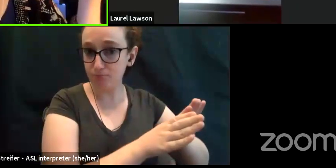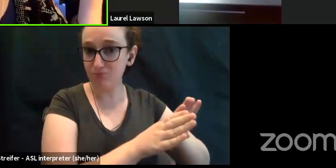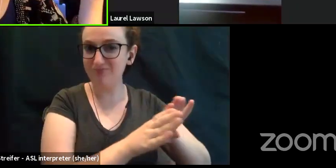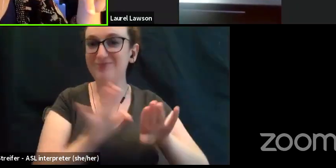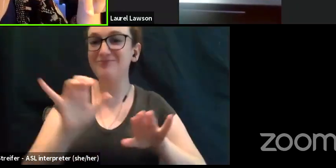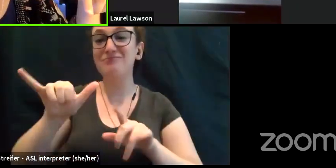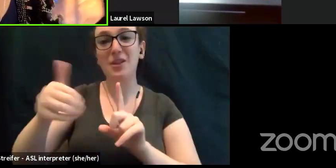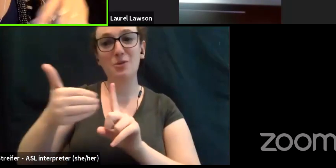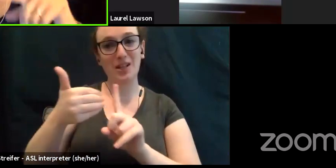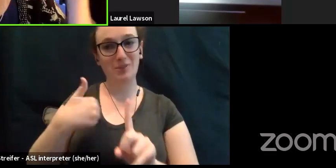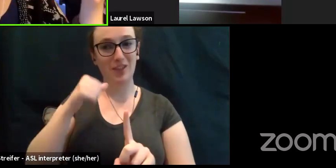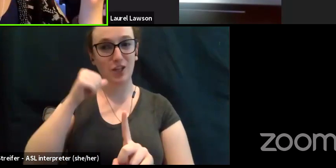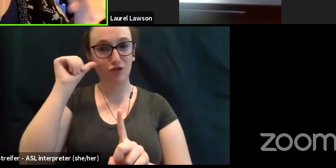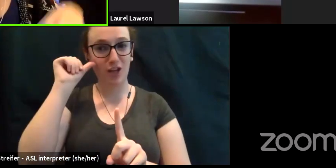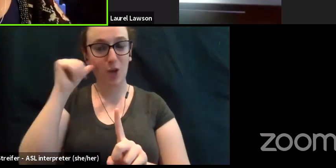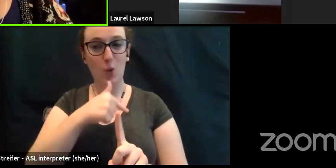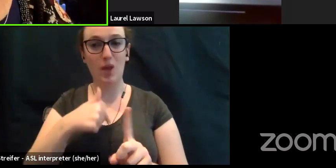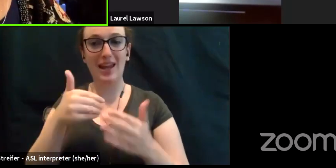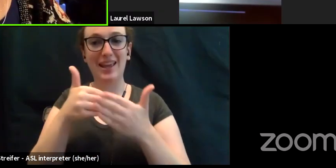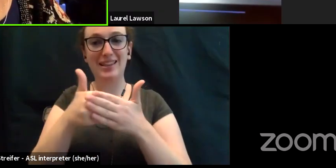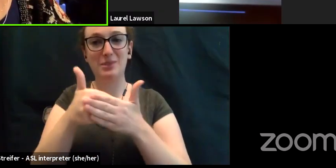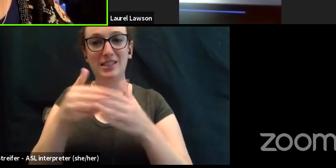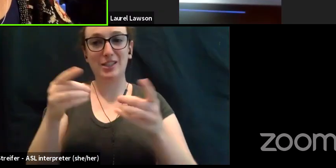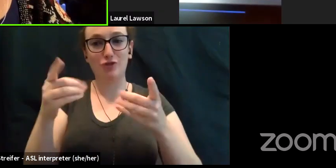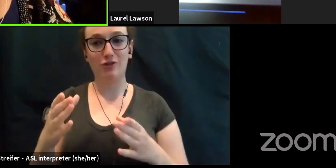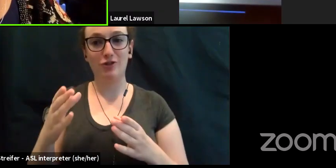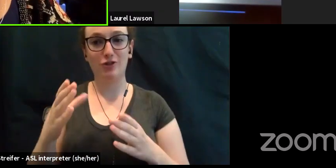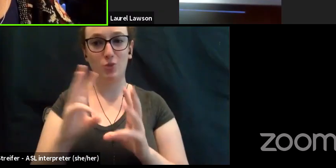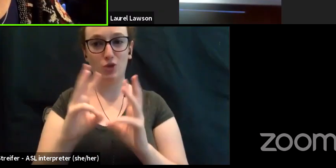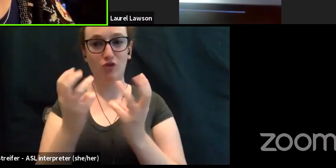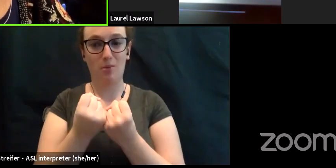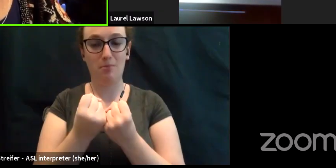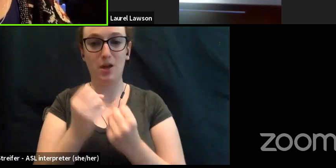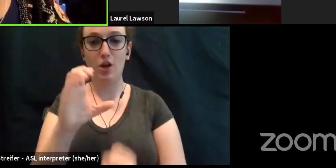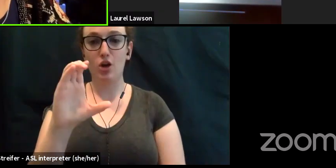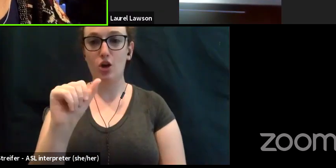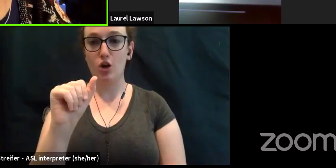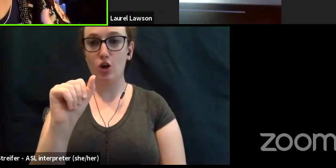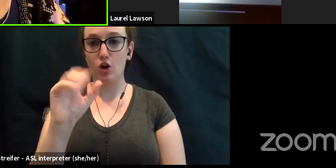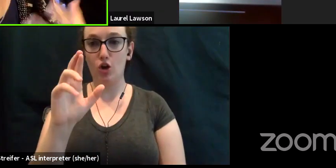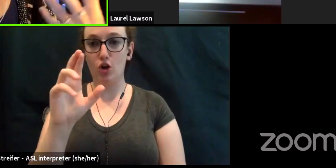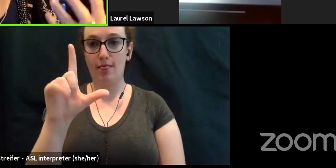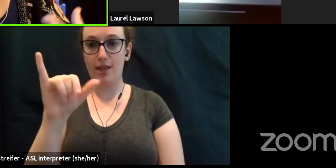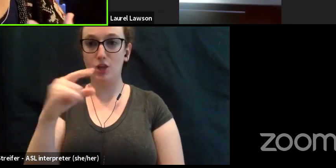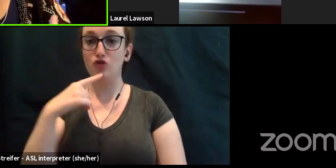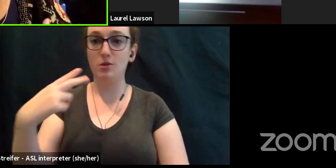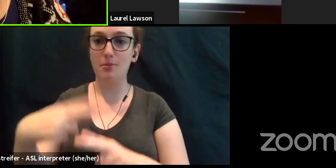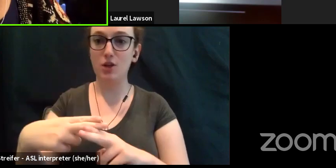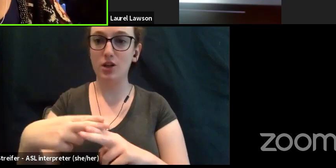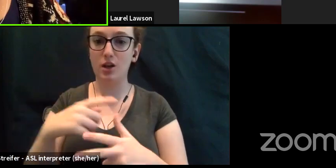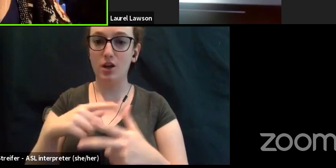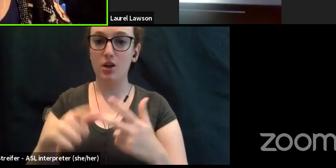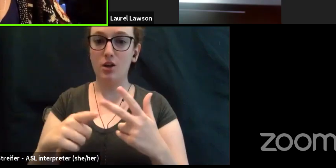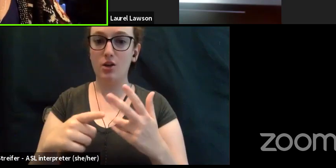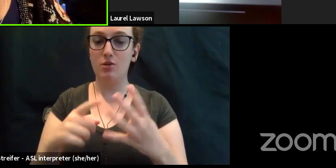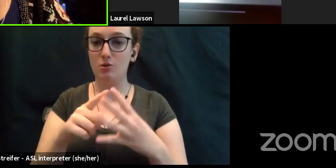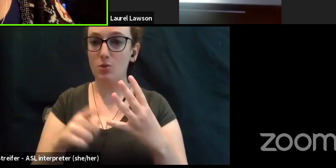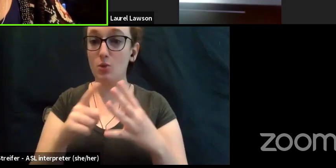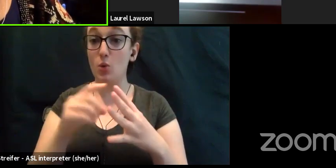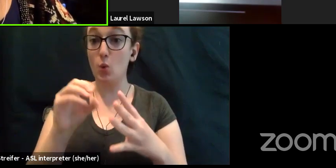yesterday with the intimacy directors. They talked about, Carly brought up, oops, ouch, I'm sorry, and move